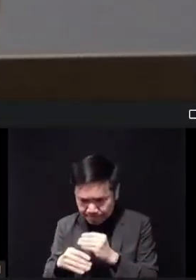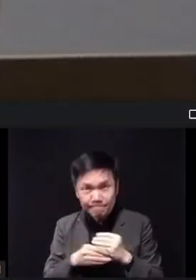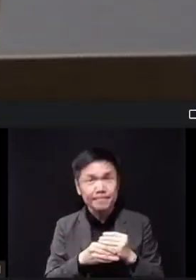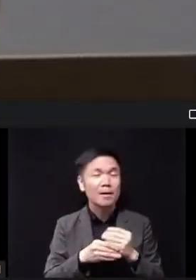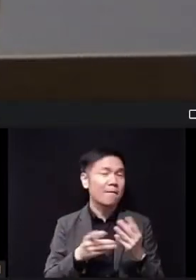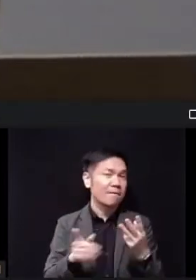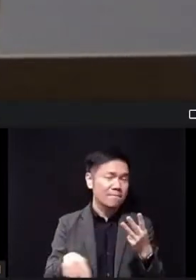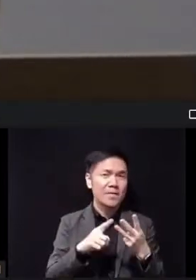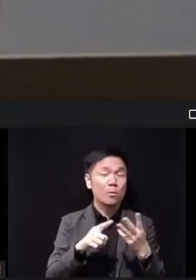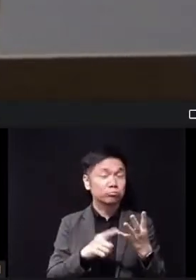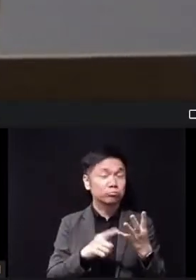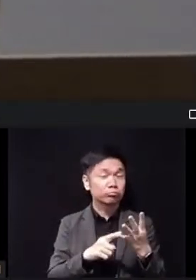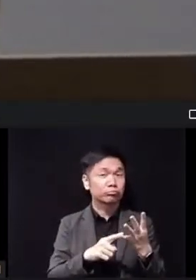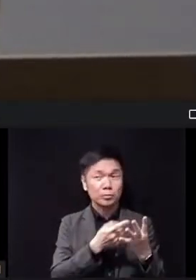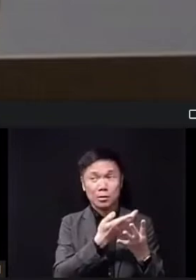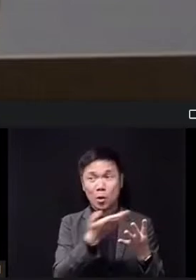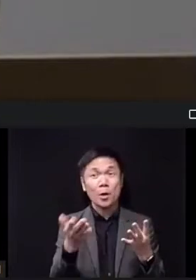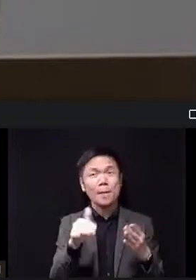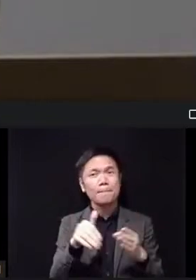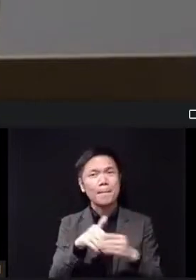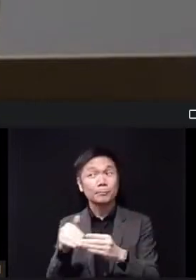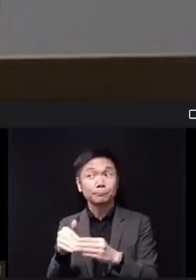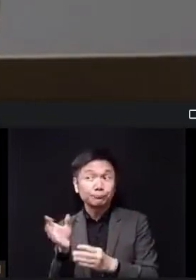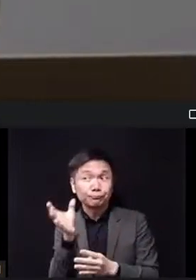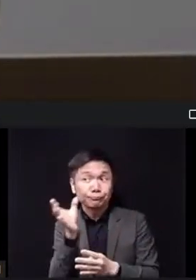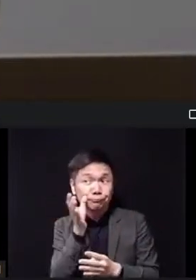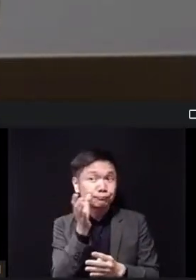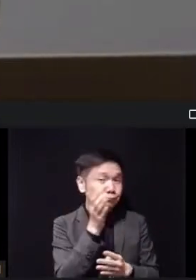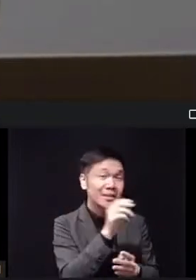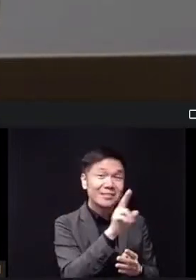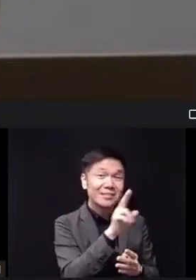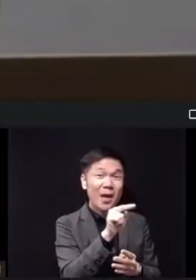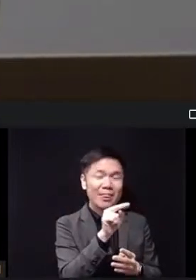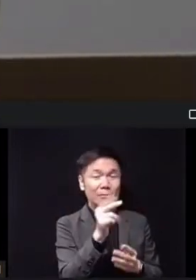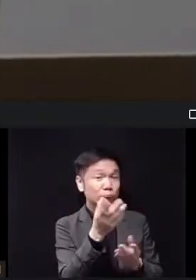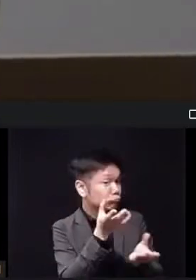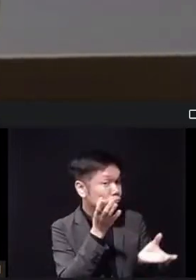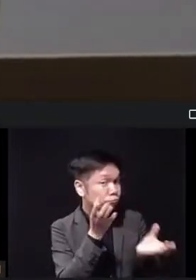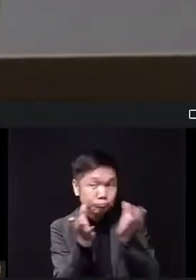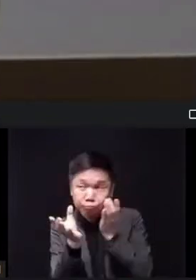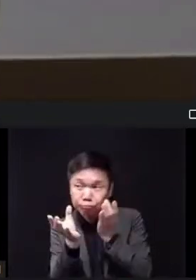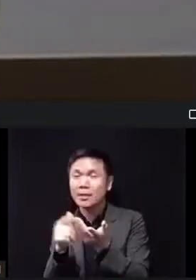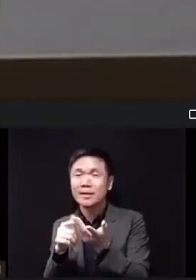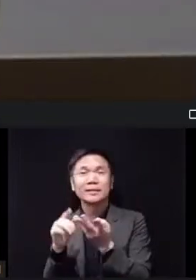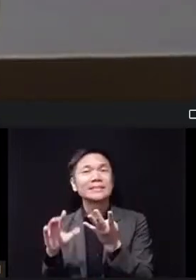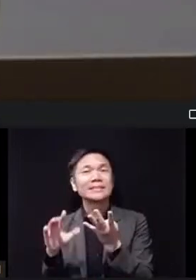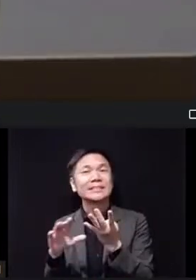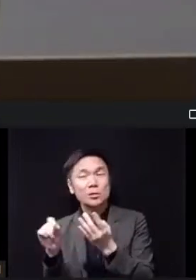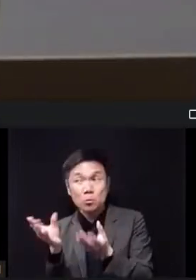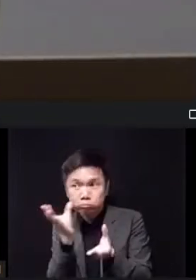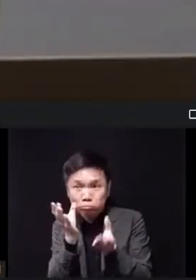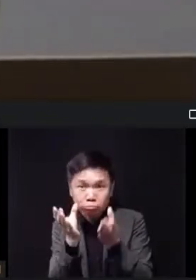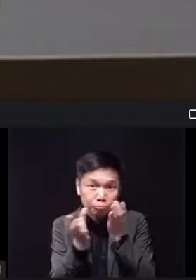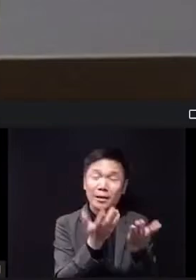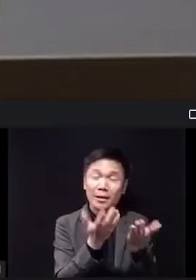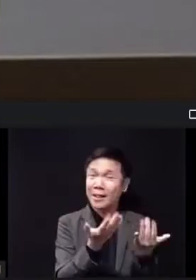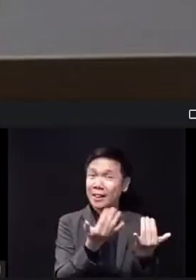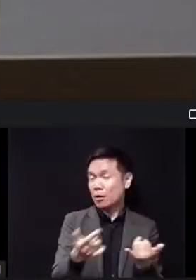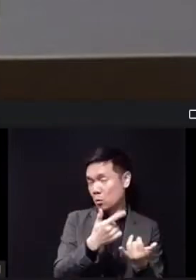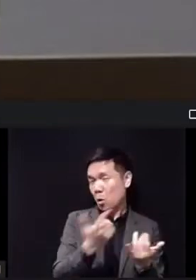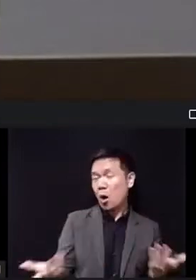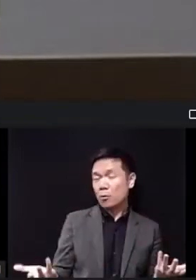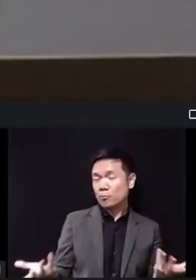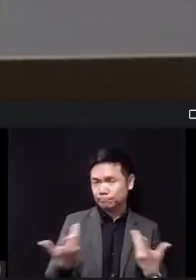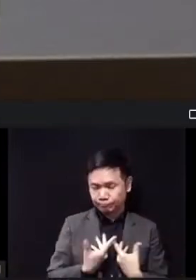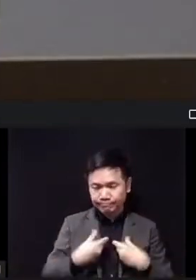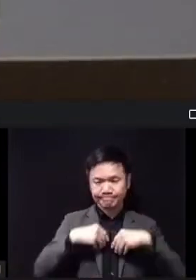implementation. We heard from member states, UN entities, and CSOs. I call on all of you to take the key